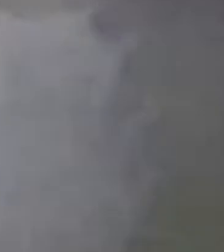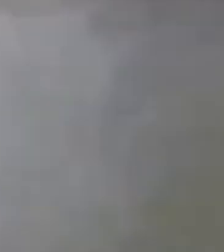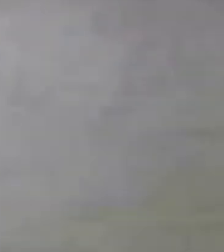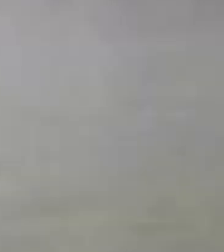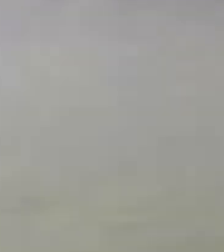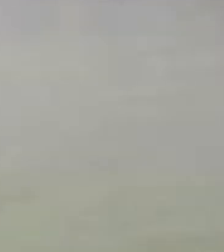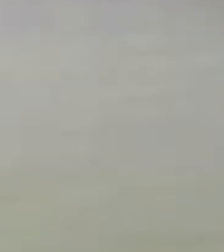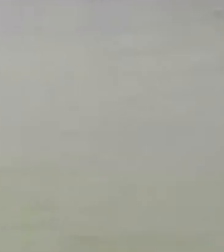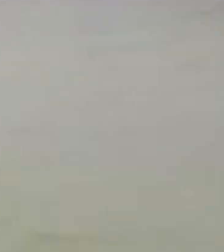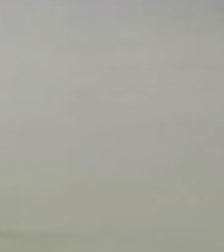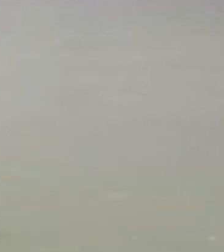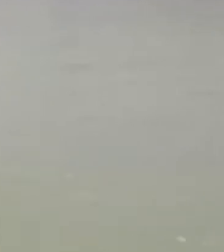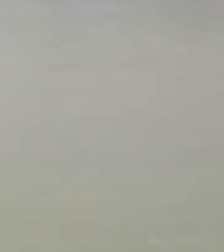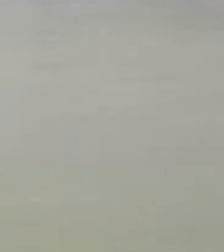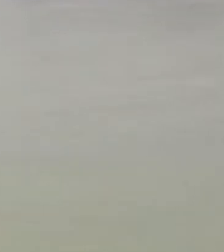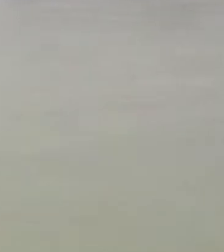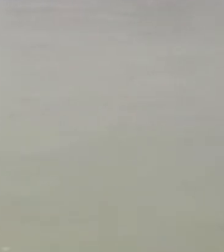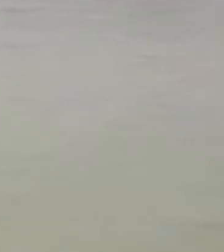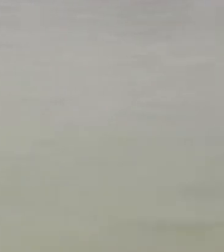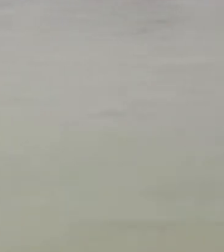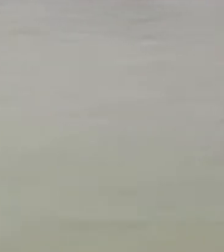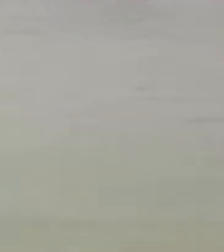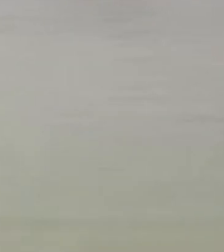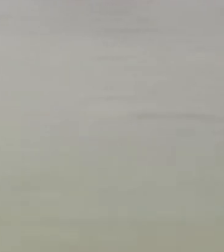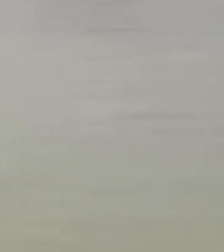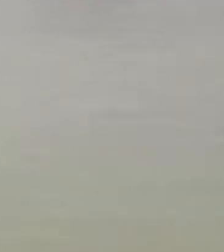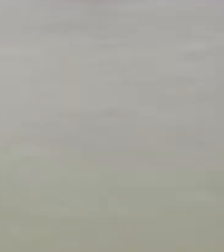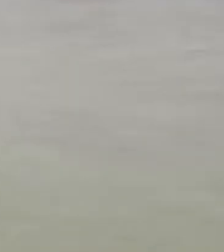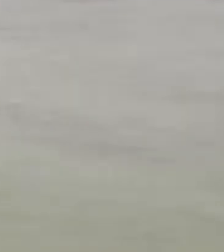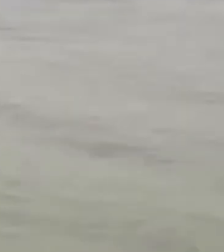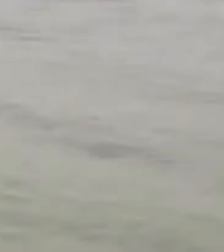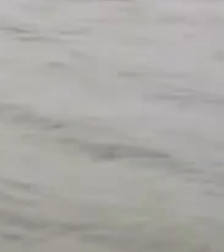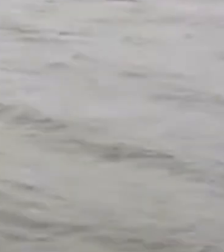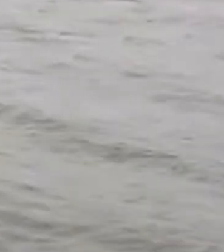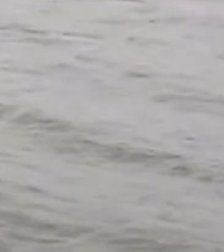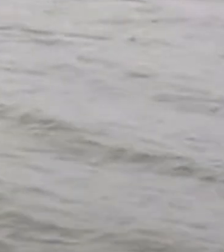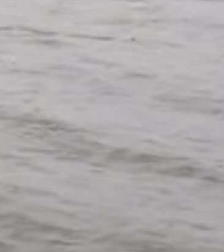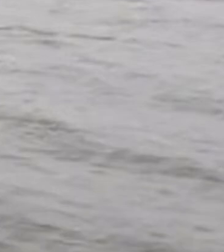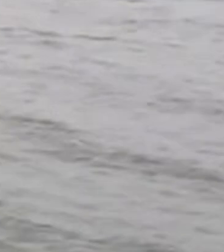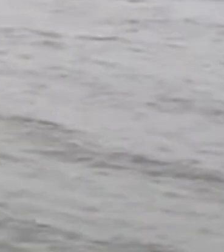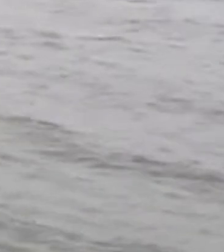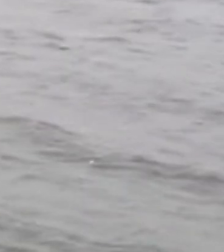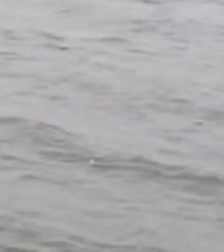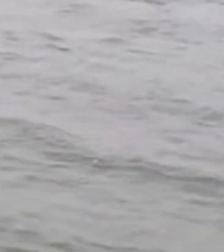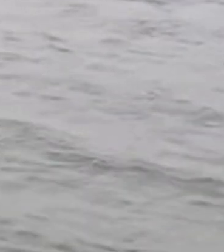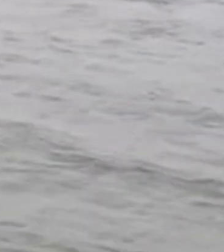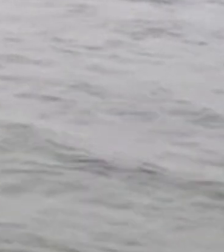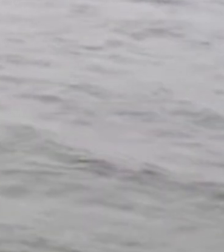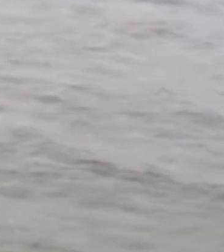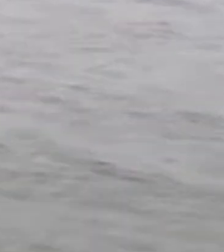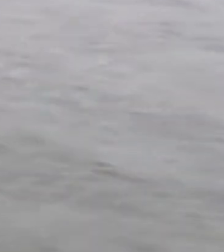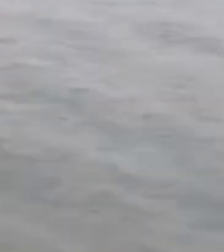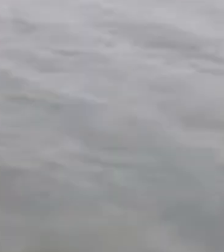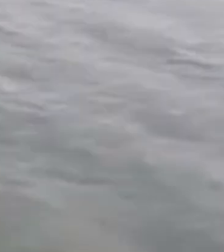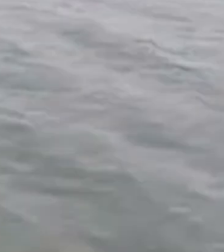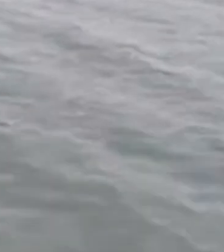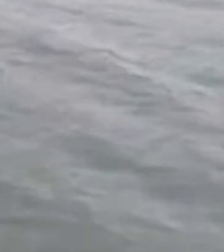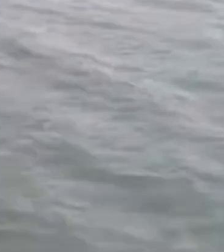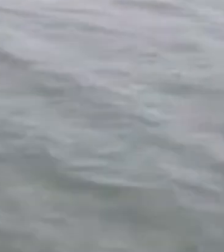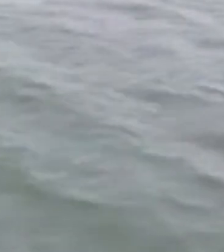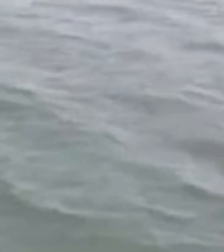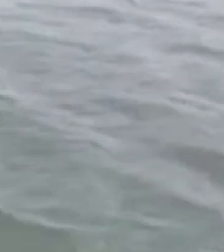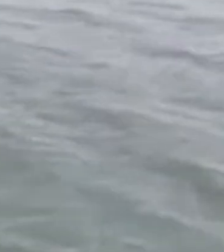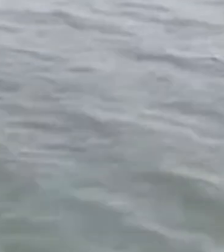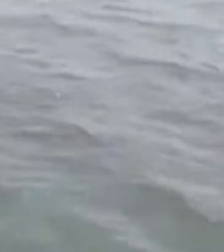stand. In this land, I believe the better days are surely